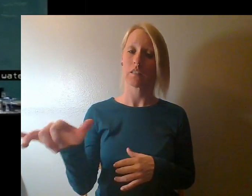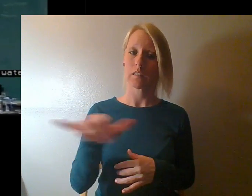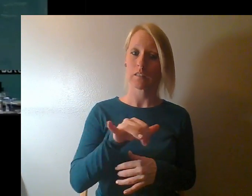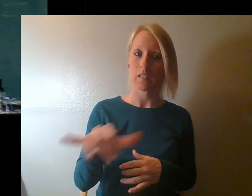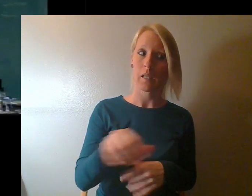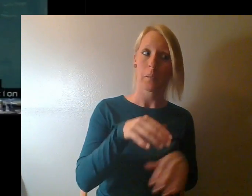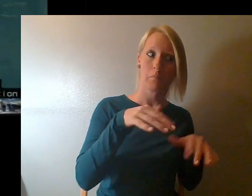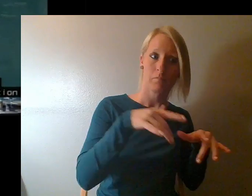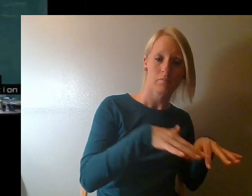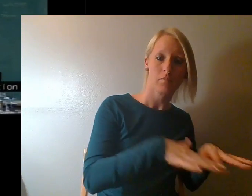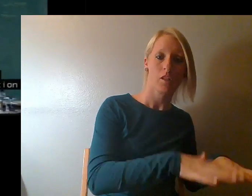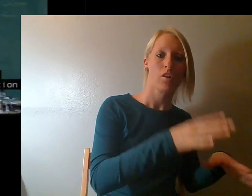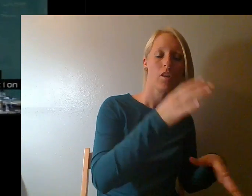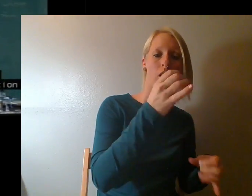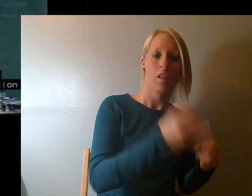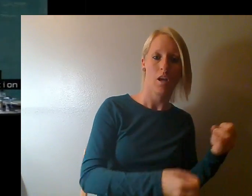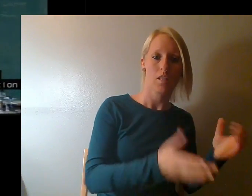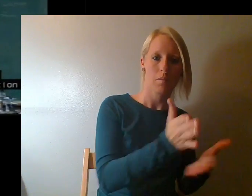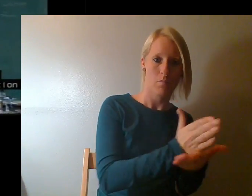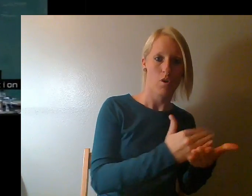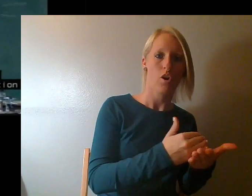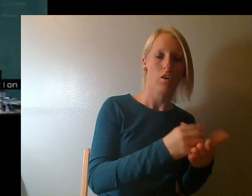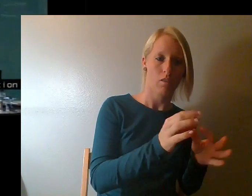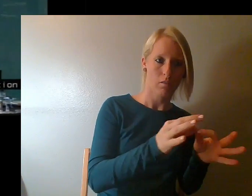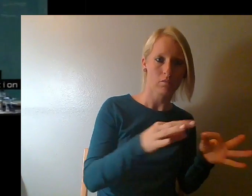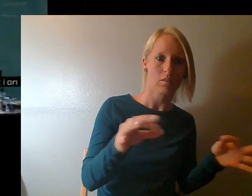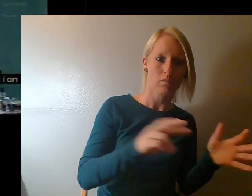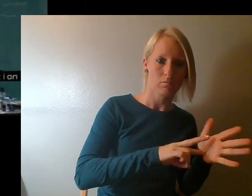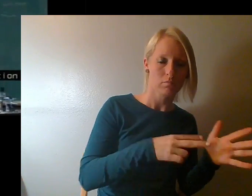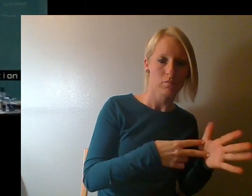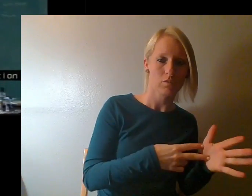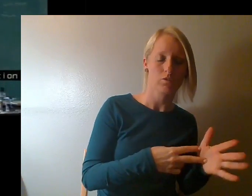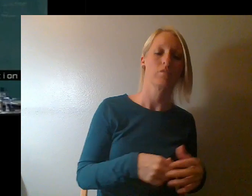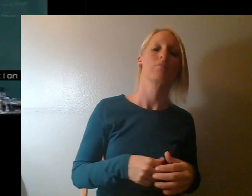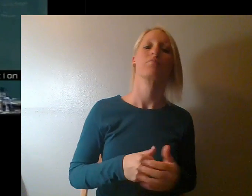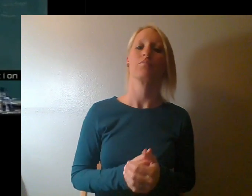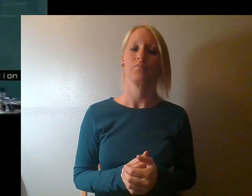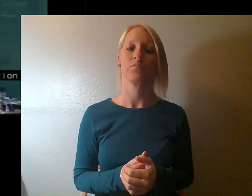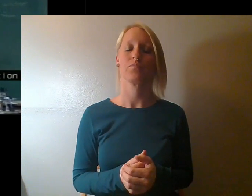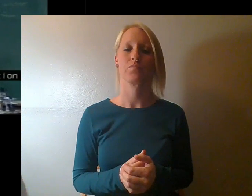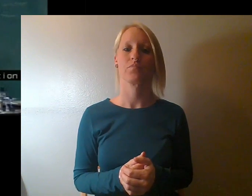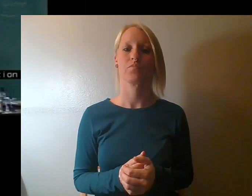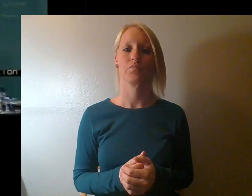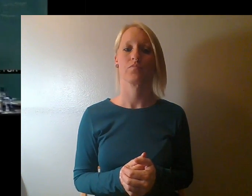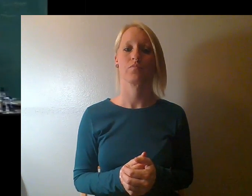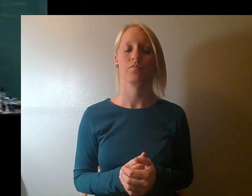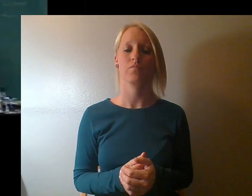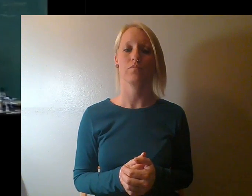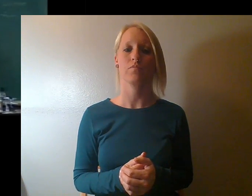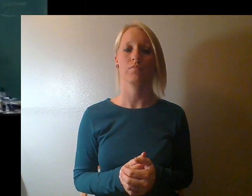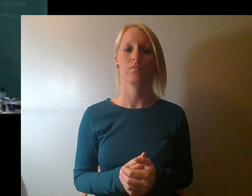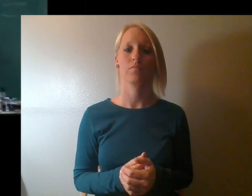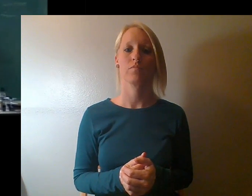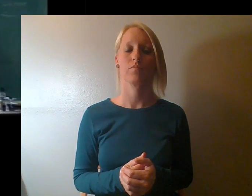abbreviation for concentration is CONC period. High concentration to low concentration.